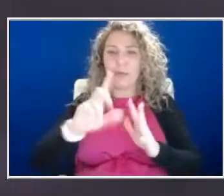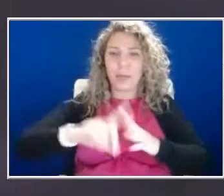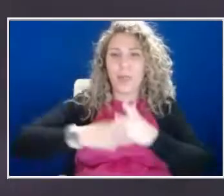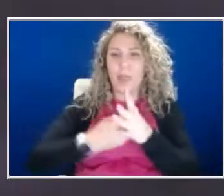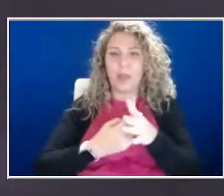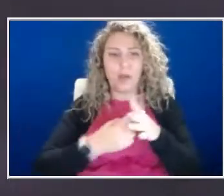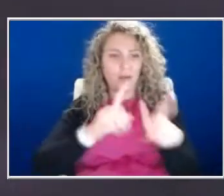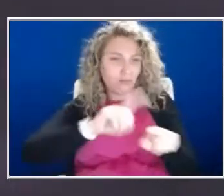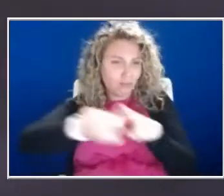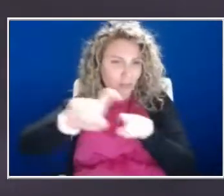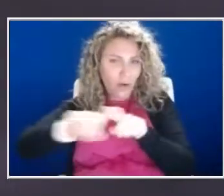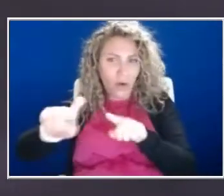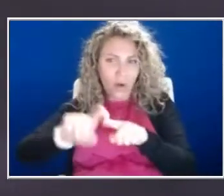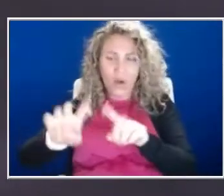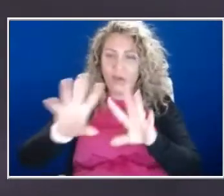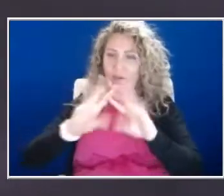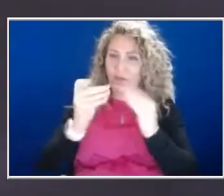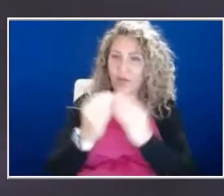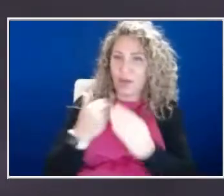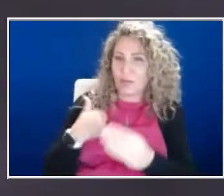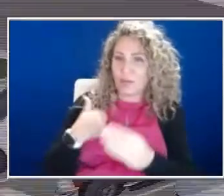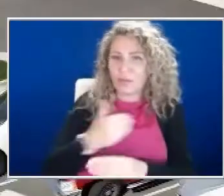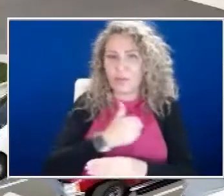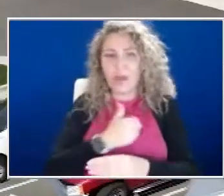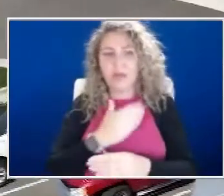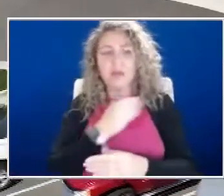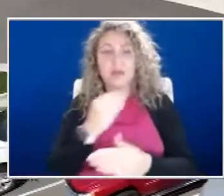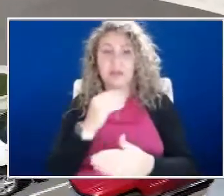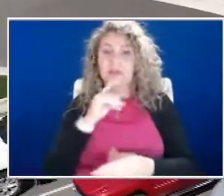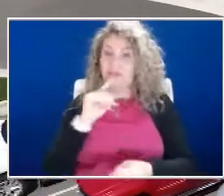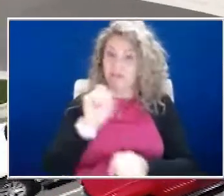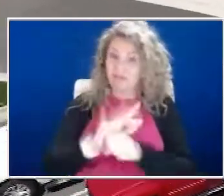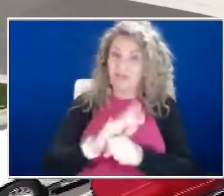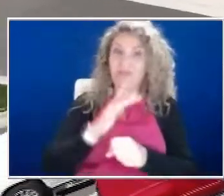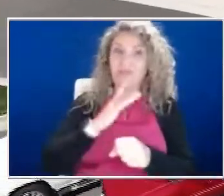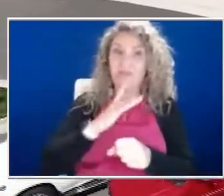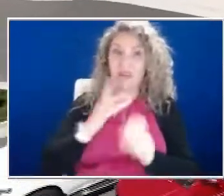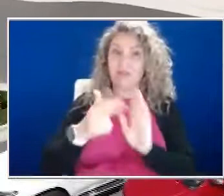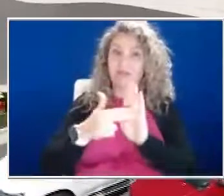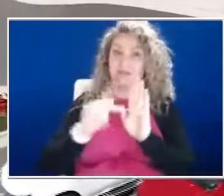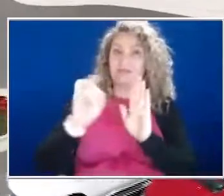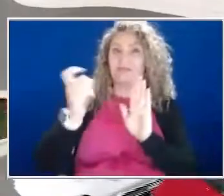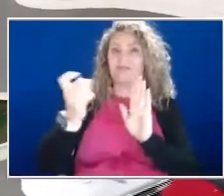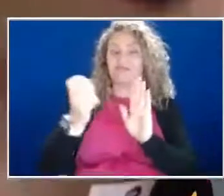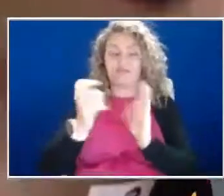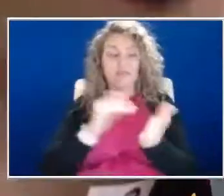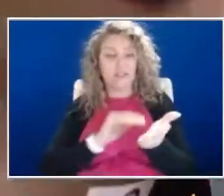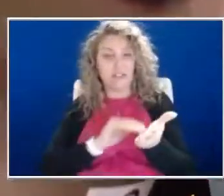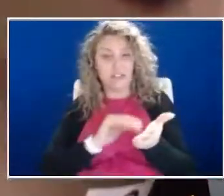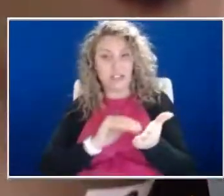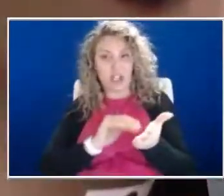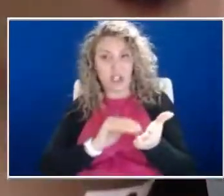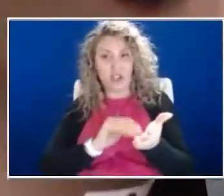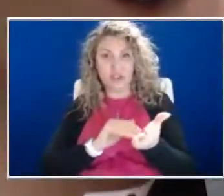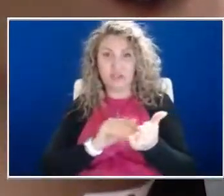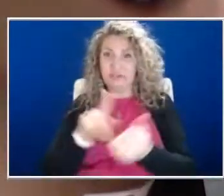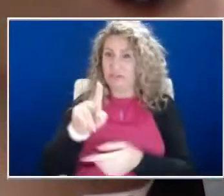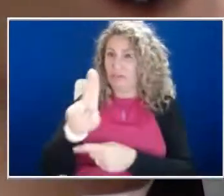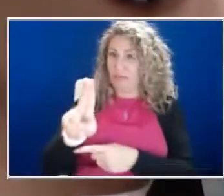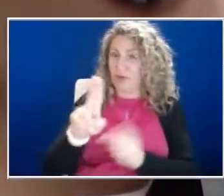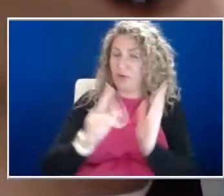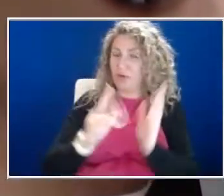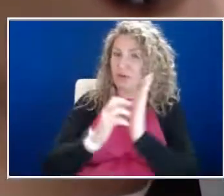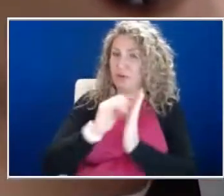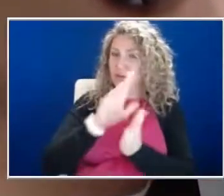members and to confirm my diagnosis. Doctors at the University of Kansas Cancer Center diagnosed Shalena with